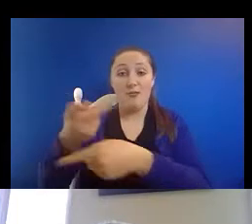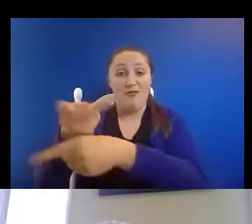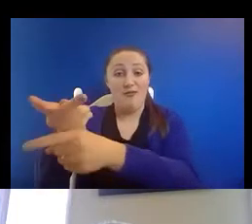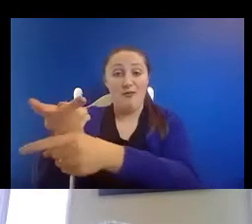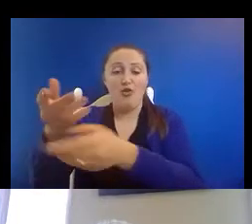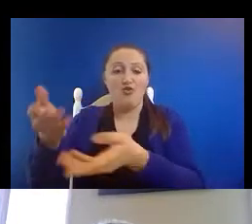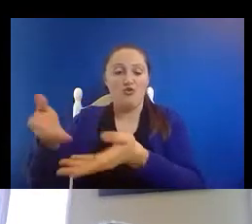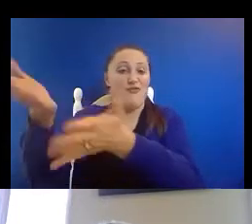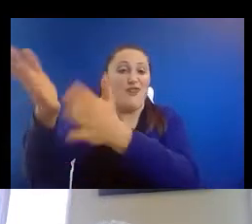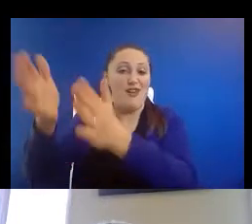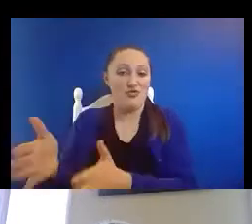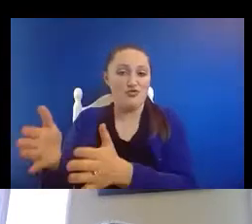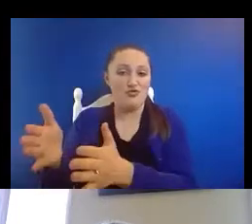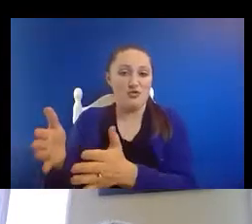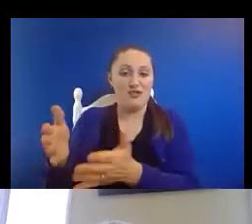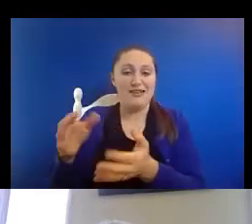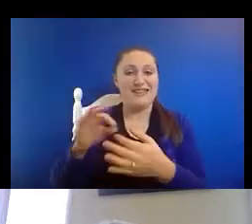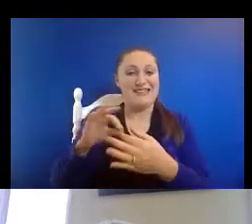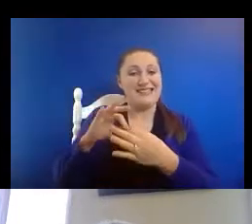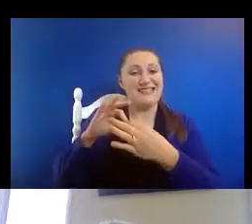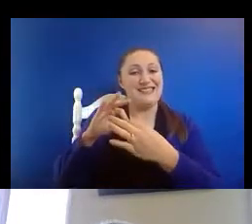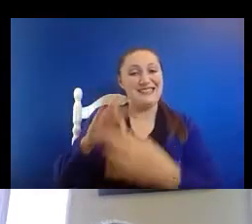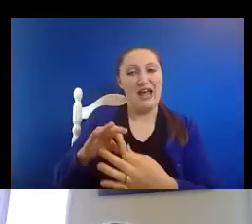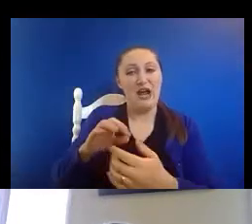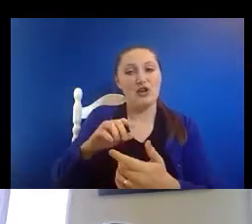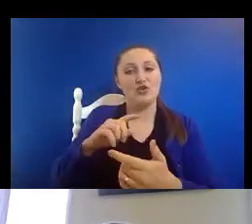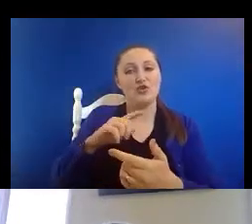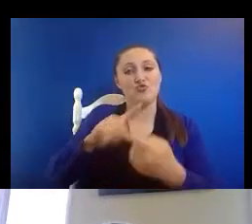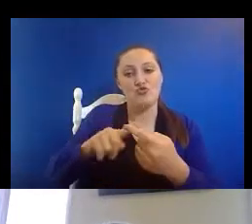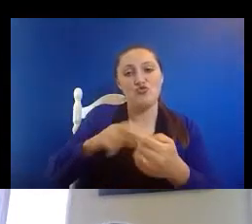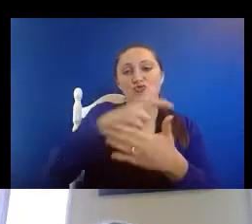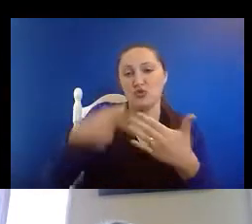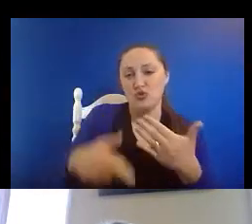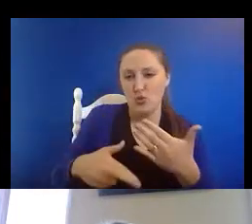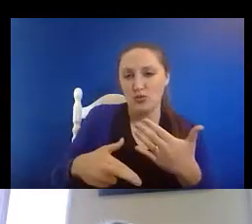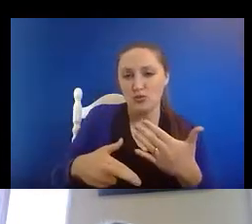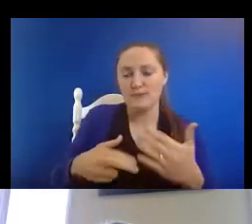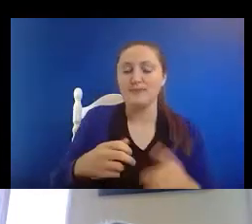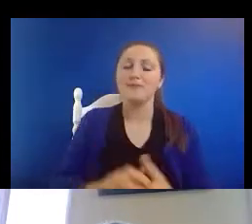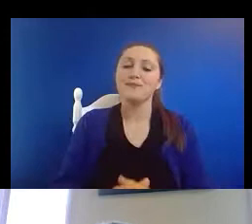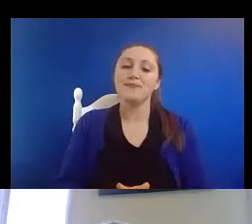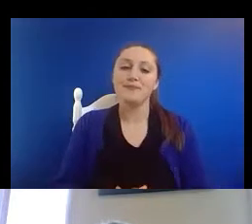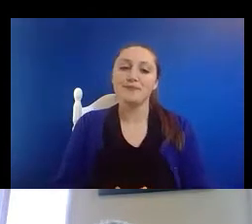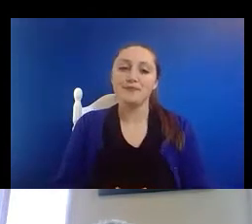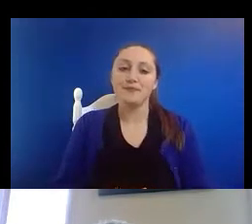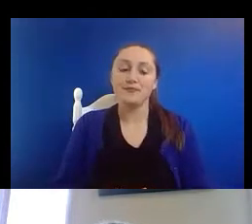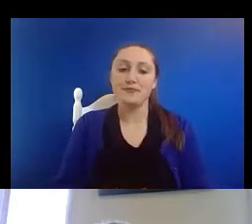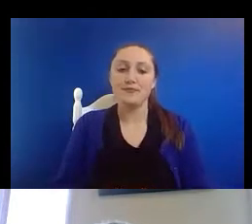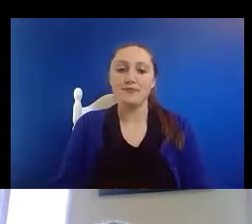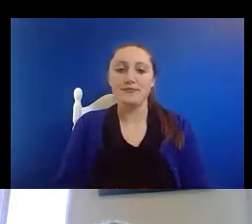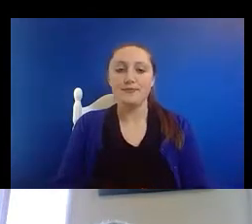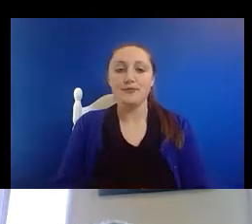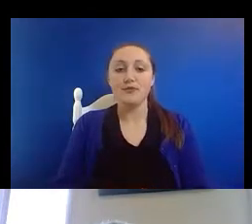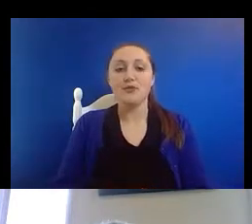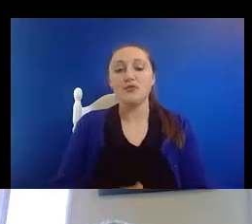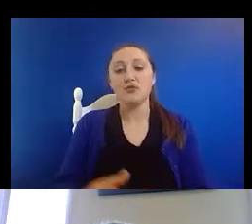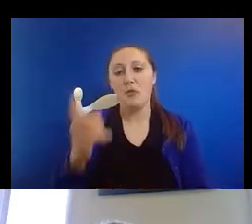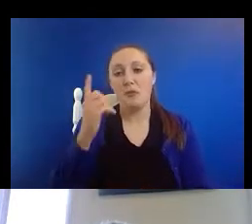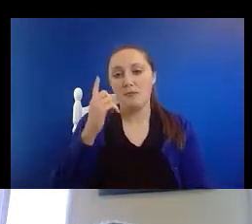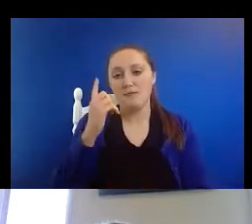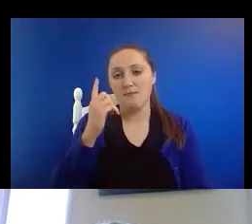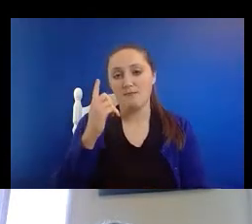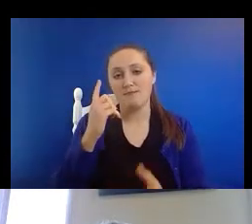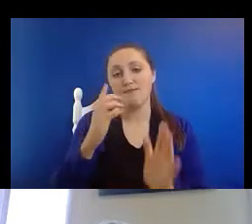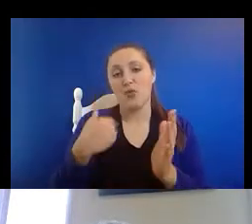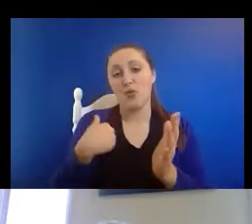produce from the services they deliver. So it gives us an opportunity to reward providers